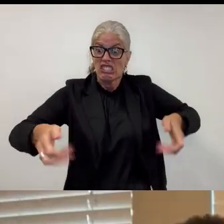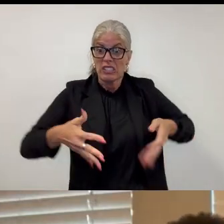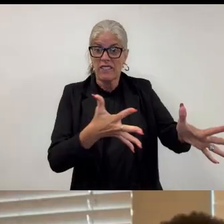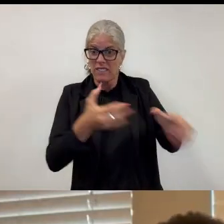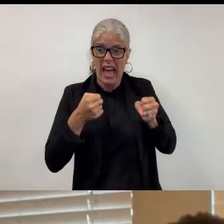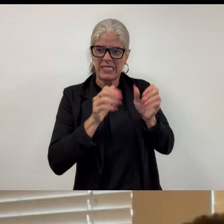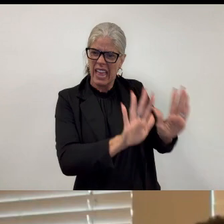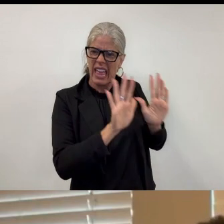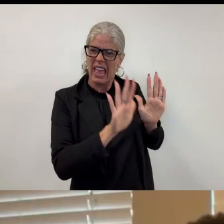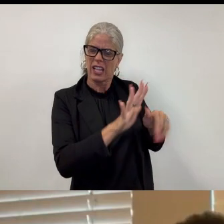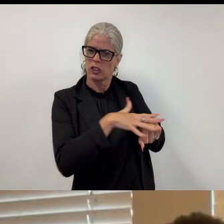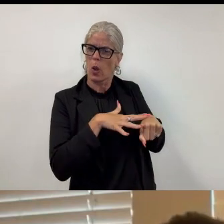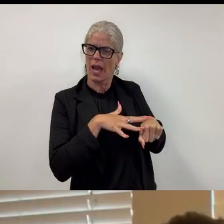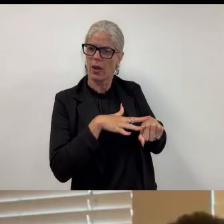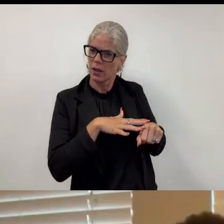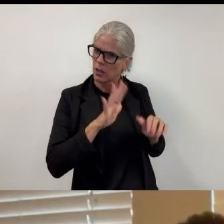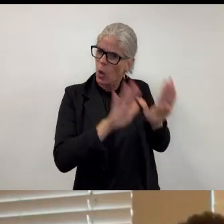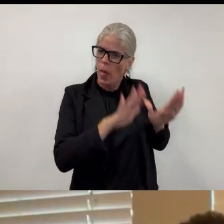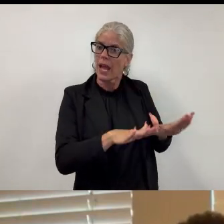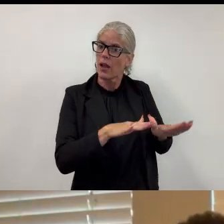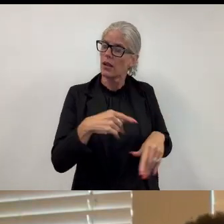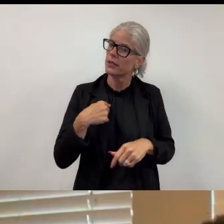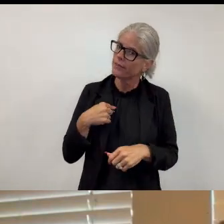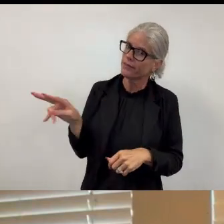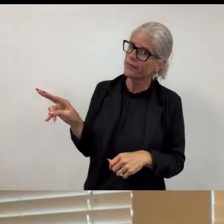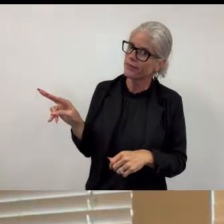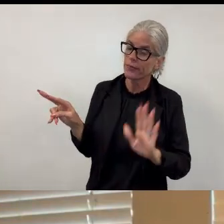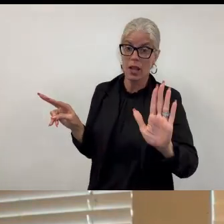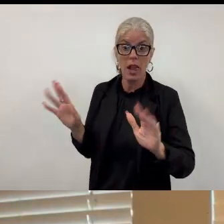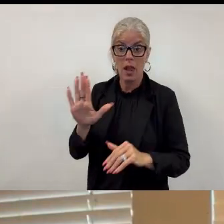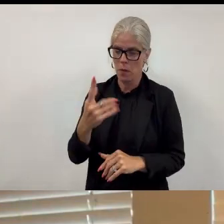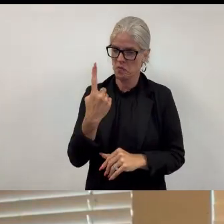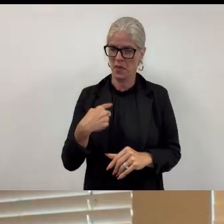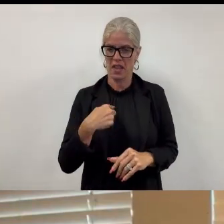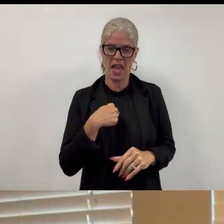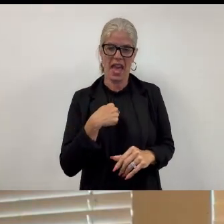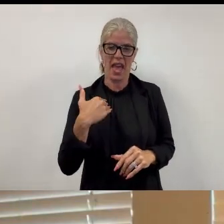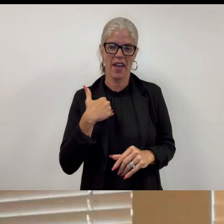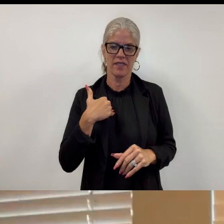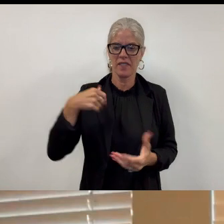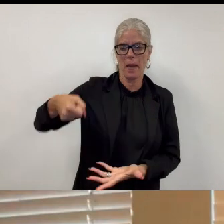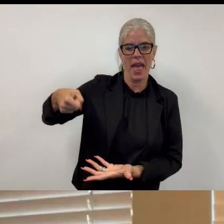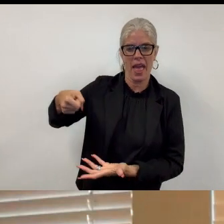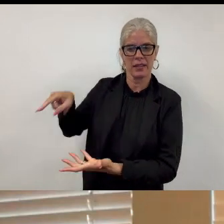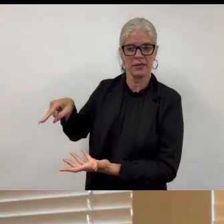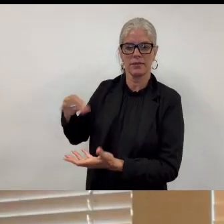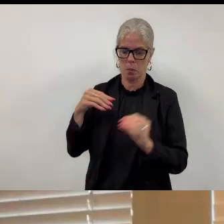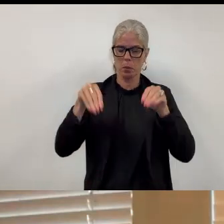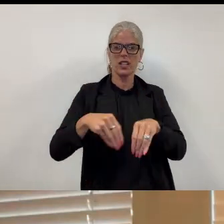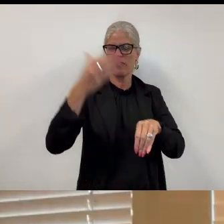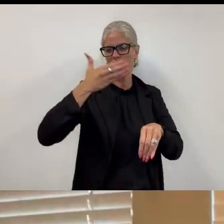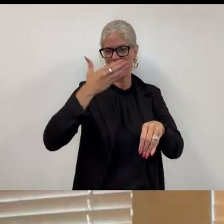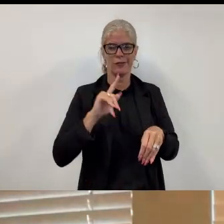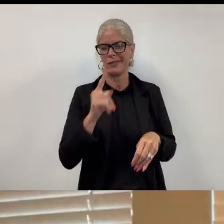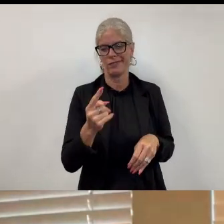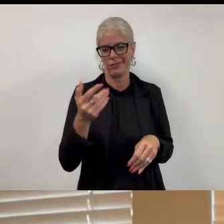down, as I'm rolling around in my wheelchair. Like, I've also got a luggage carrier on the front of my wheelchair, just two